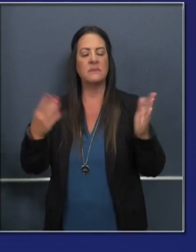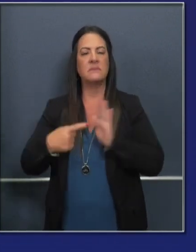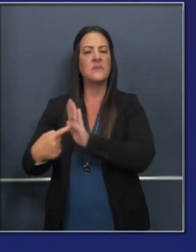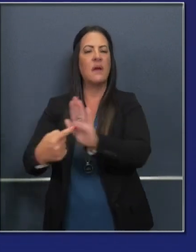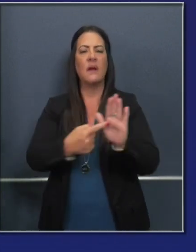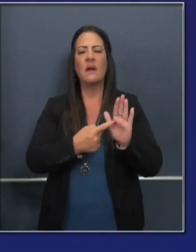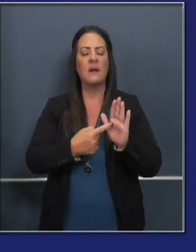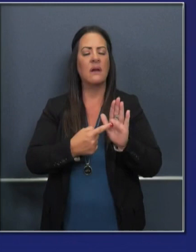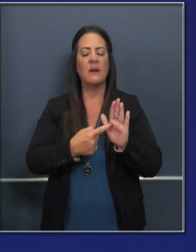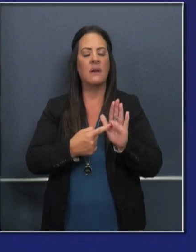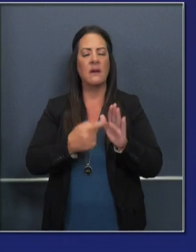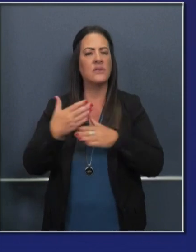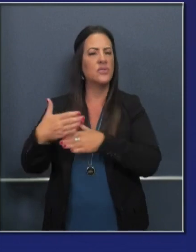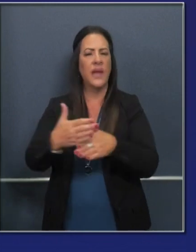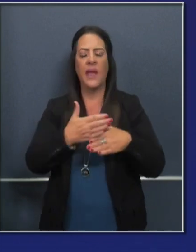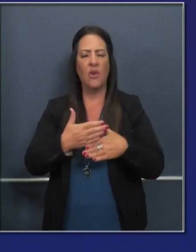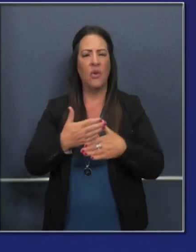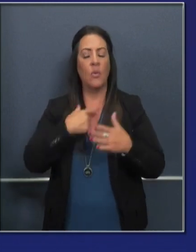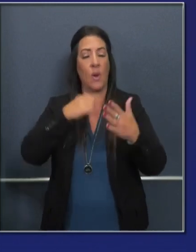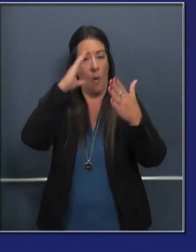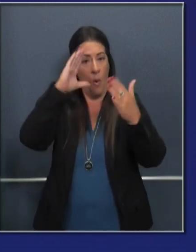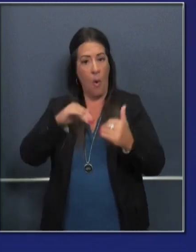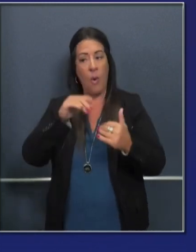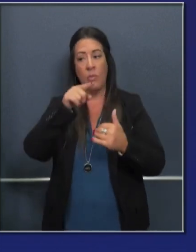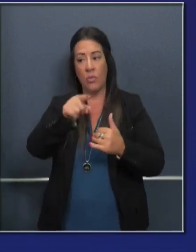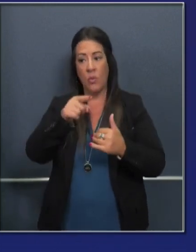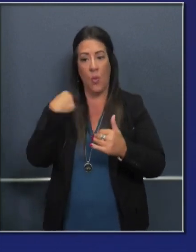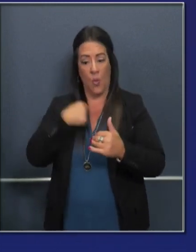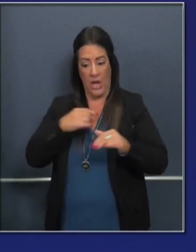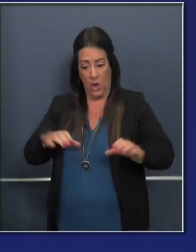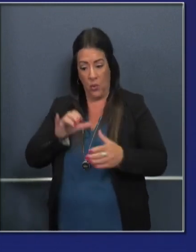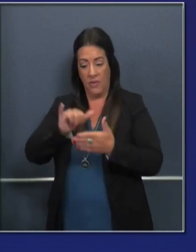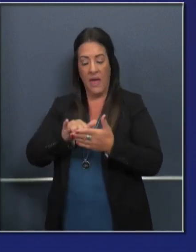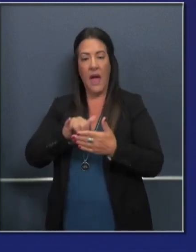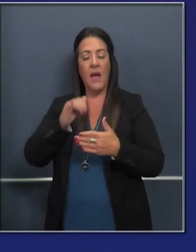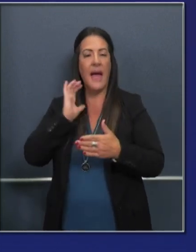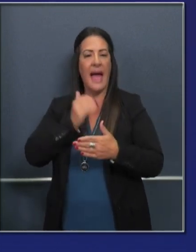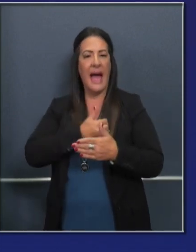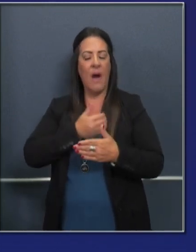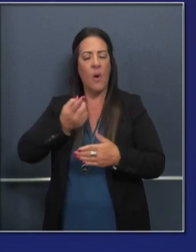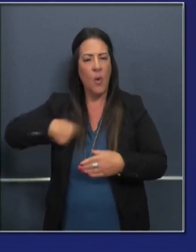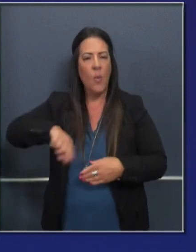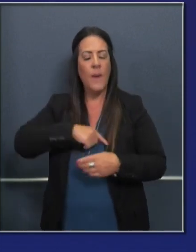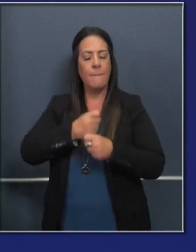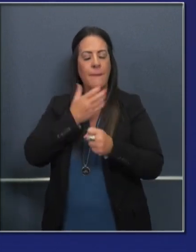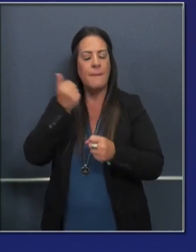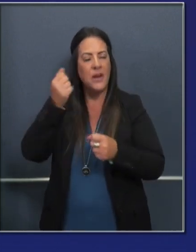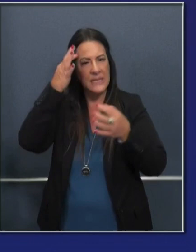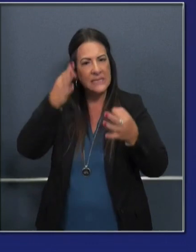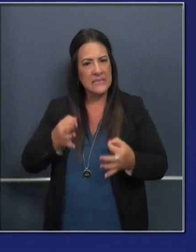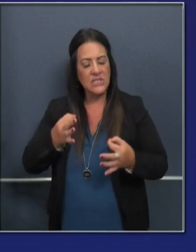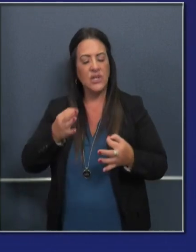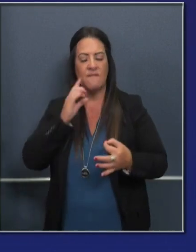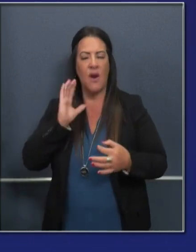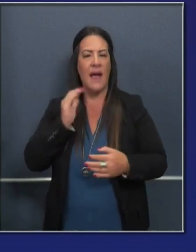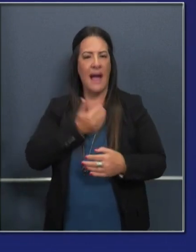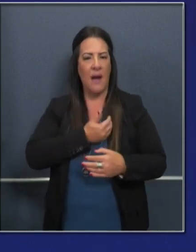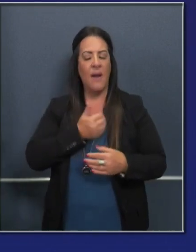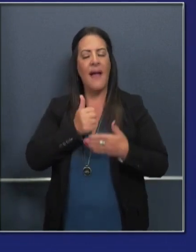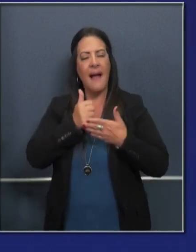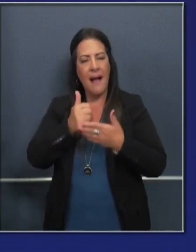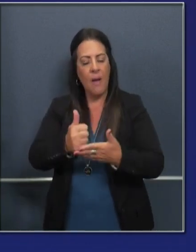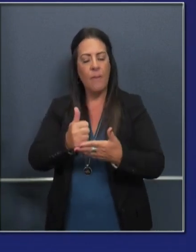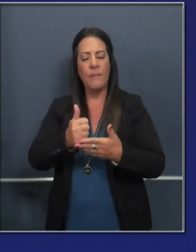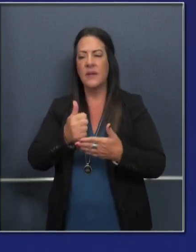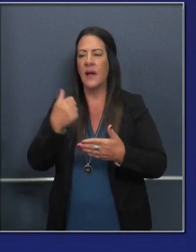and the knowledge and insight that we hope will be advanced through these efforts to make better decisions that ultimately can help us